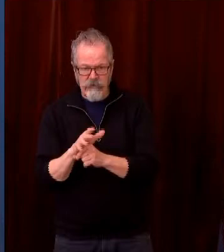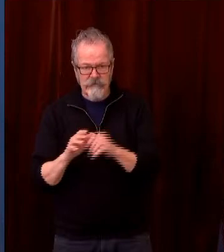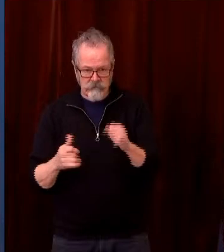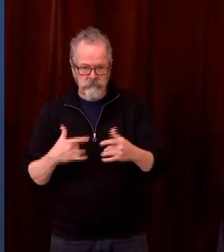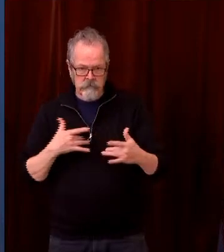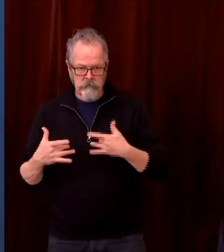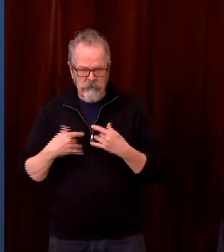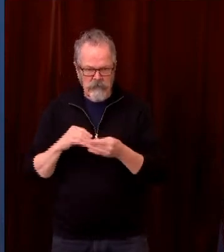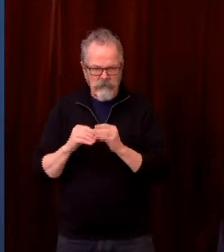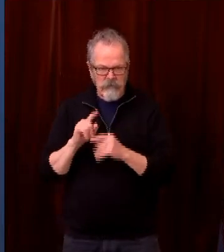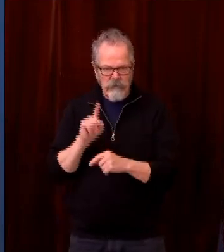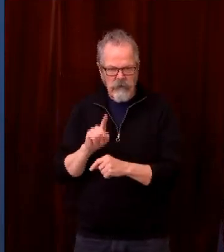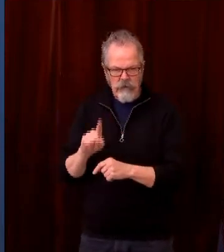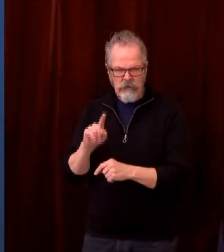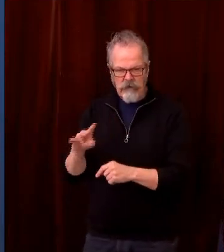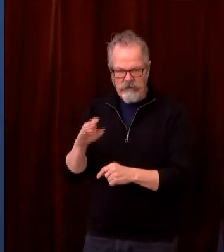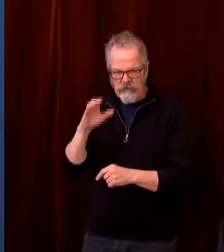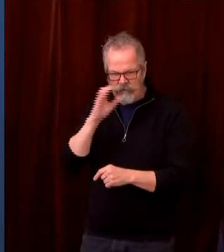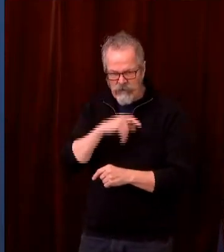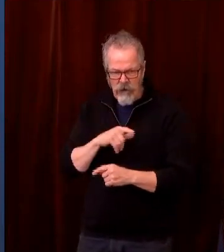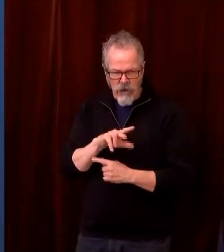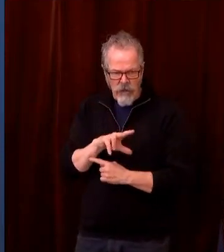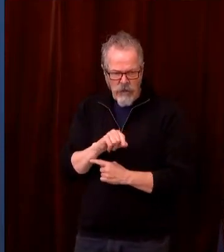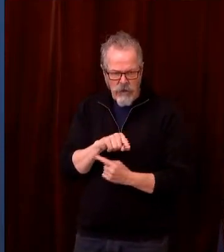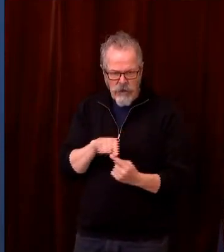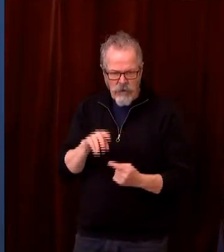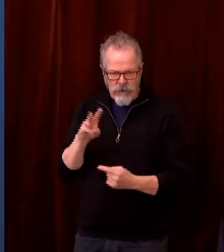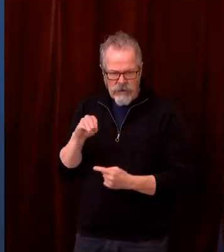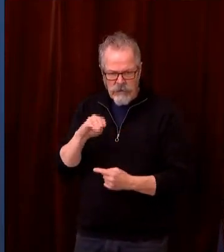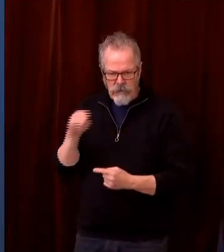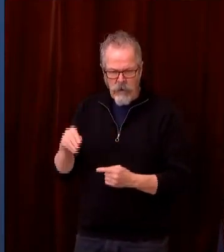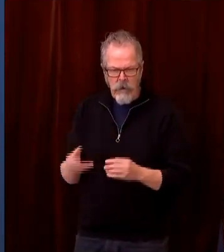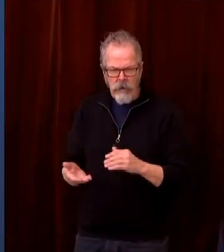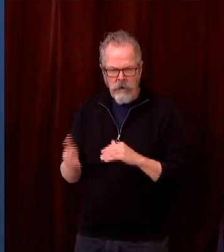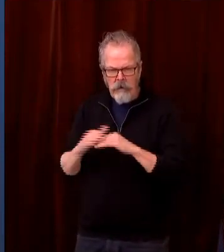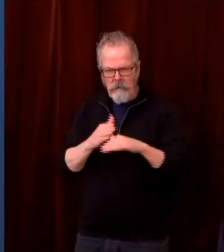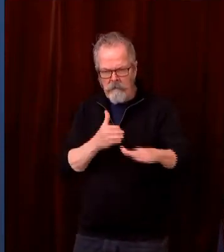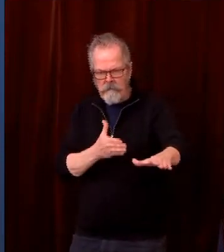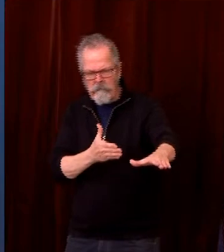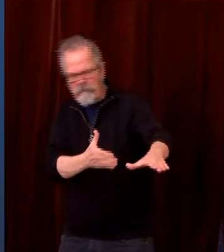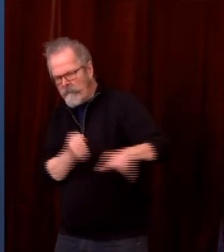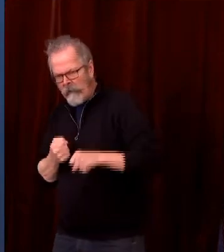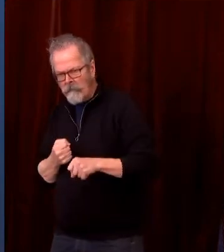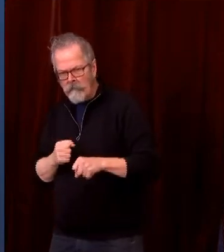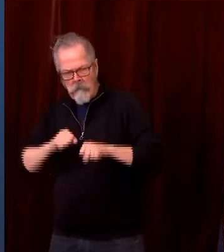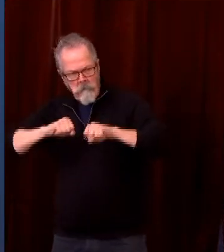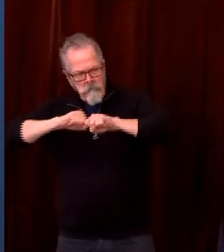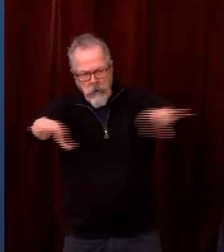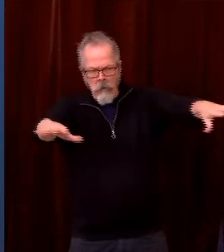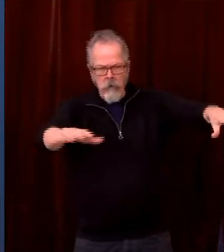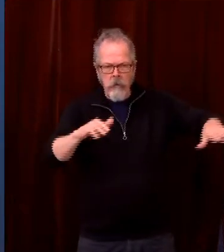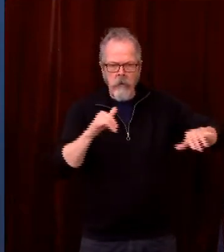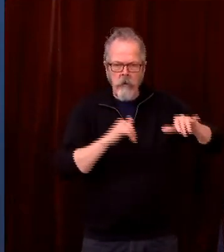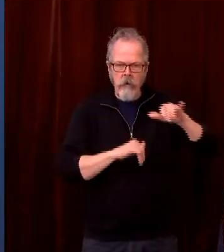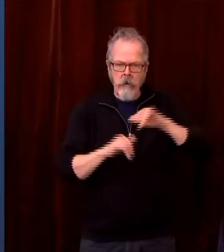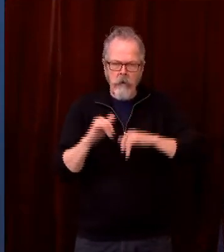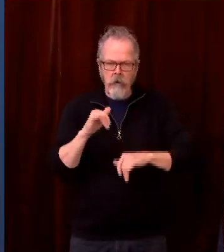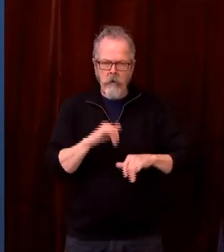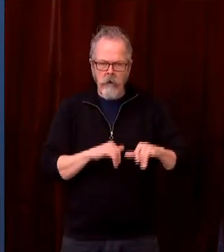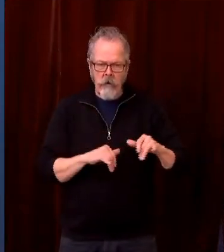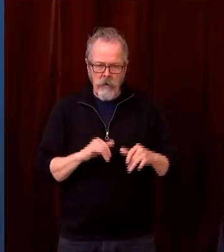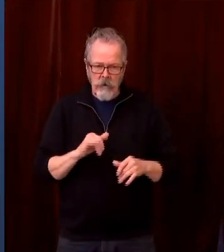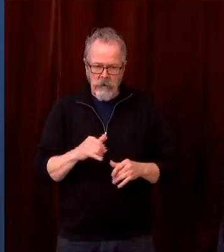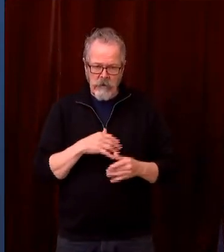concern. And there is some concern about increasing mortality rates associated with them, although that is uncertain. So yes, we're very